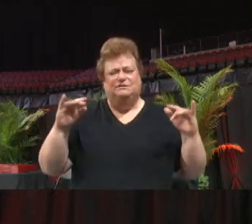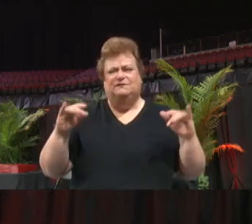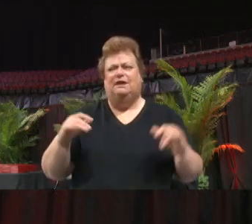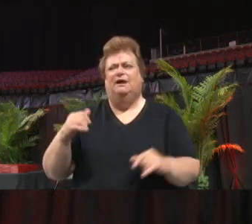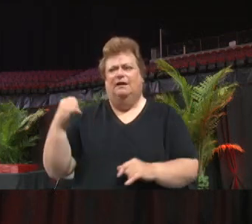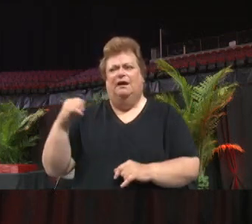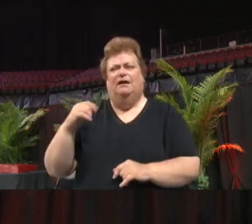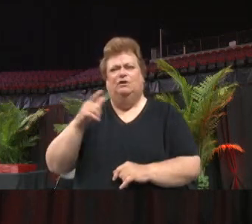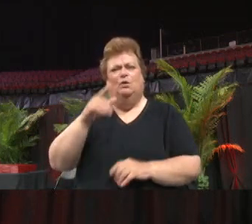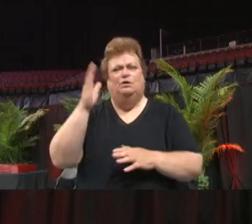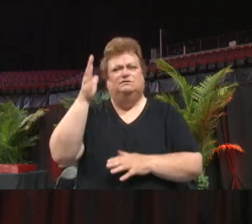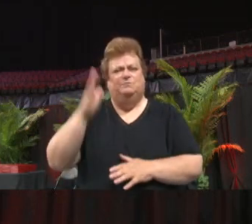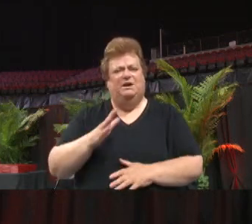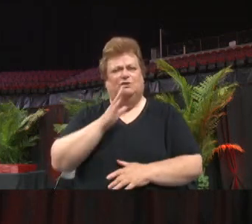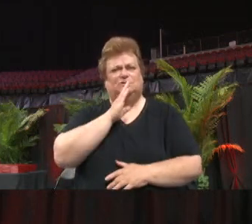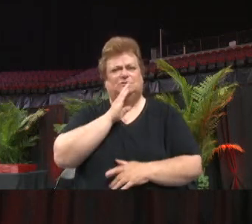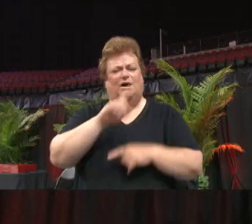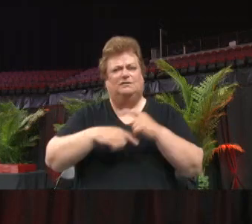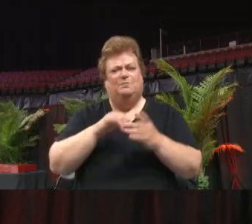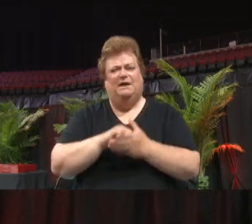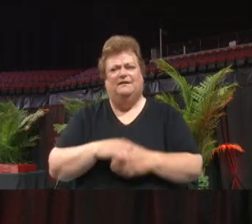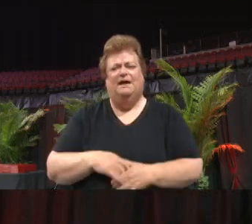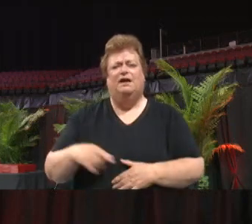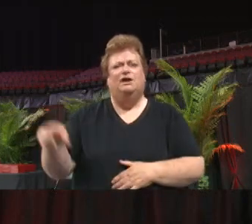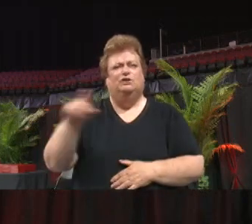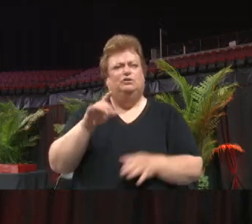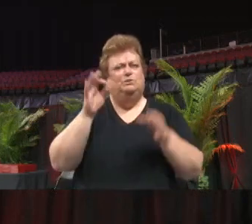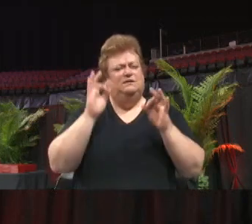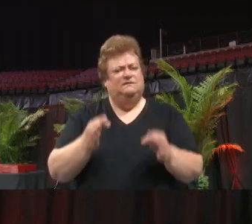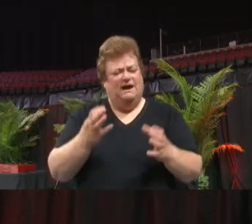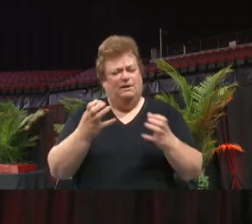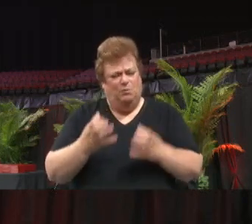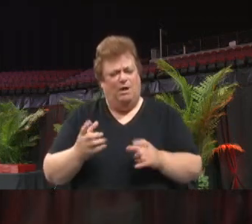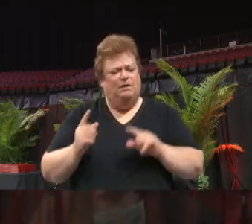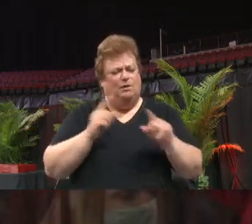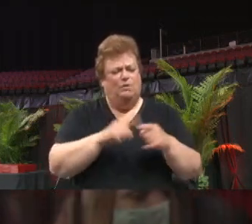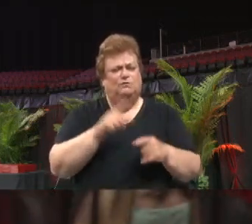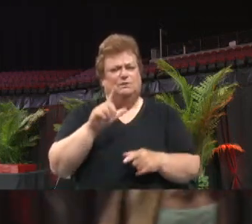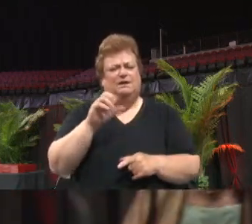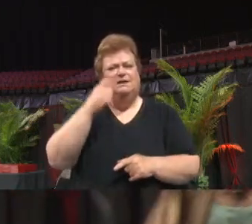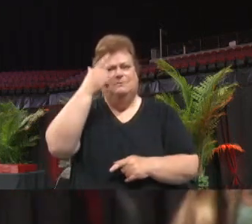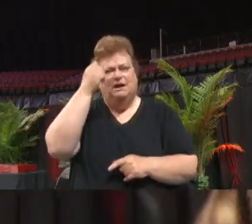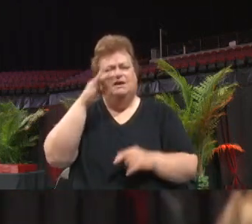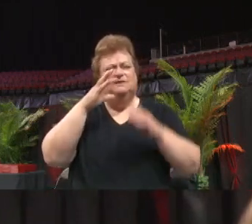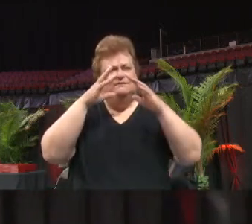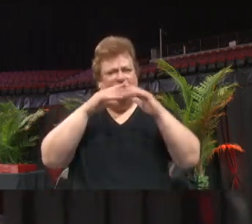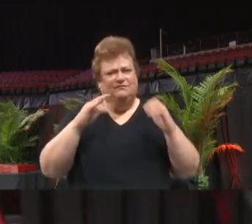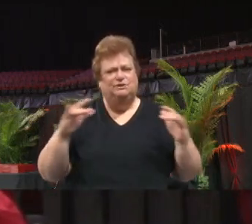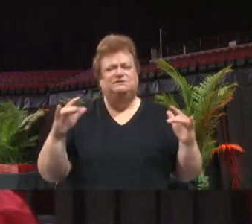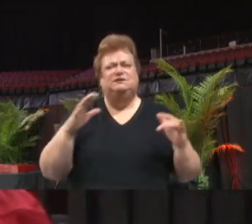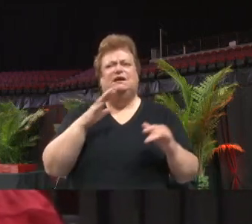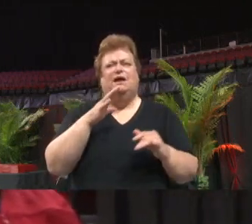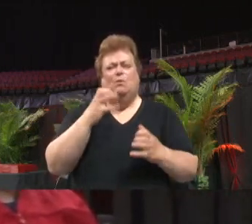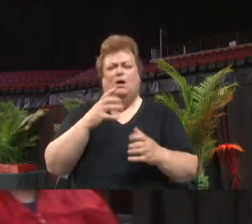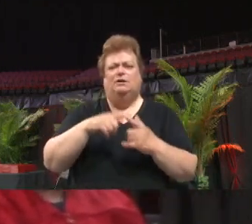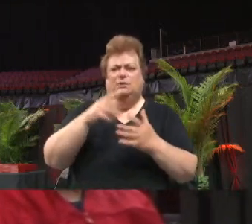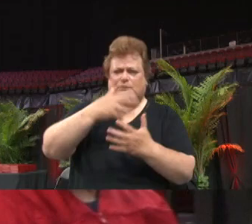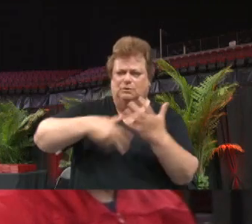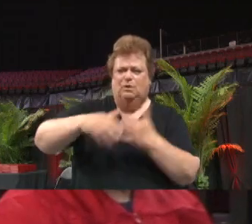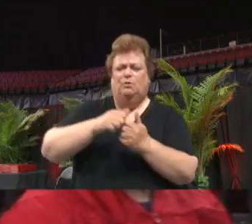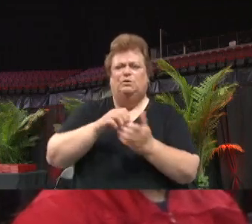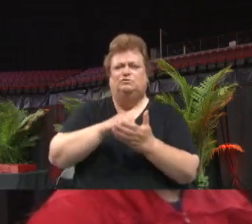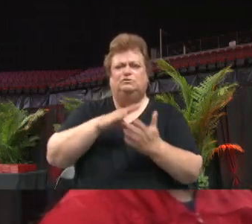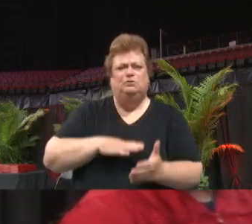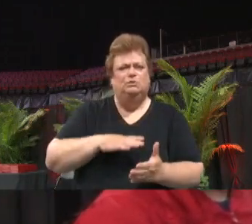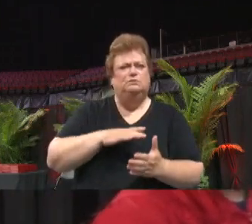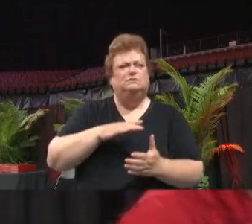of that. Some of you chose to come to Lincoln High because of the diversity in our building and to be around students and people who are